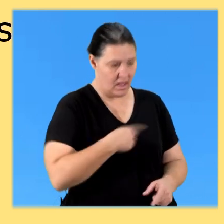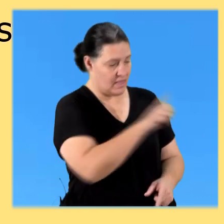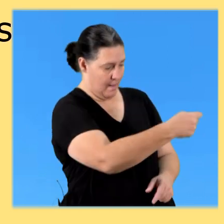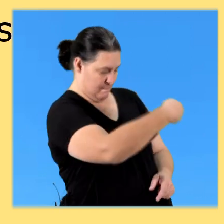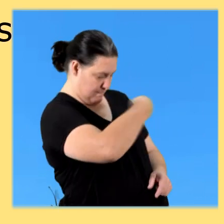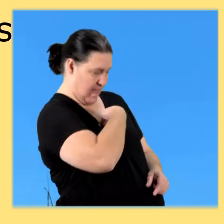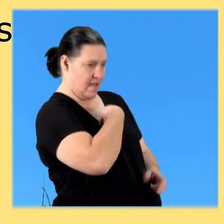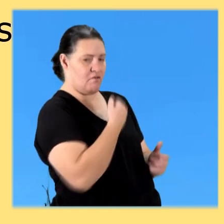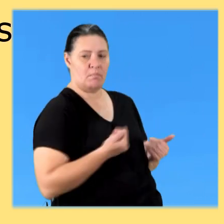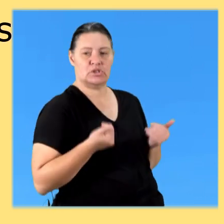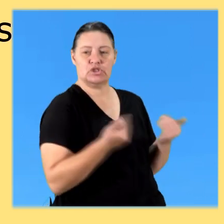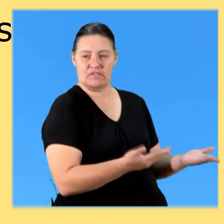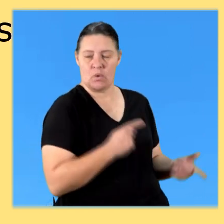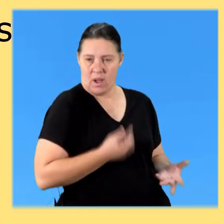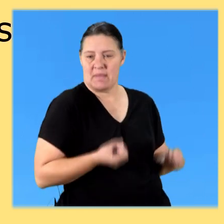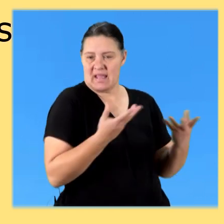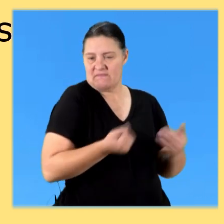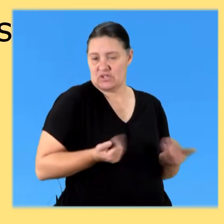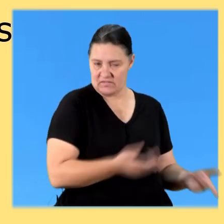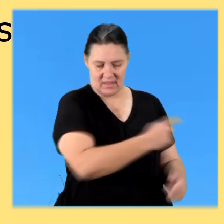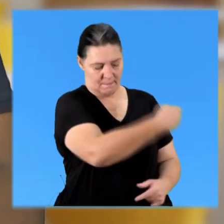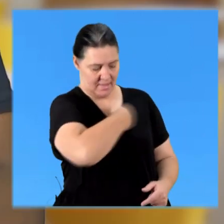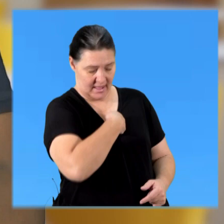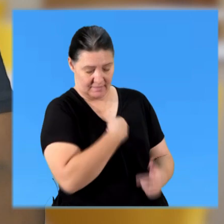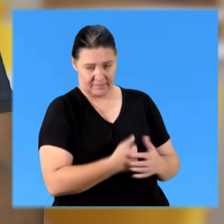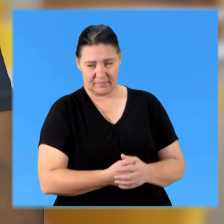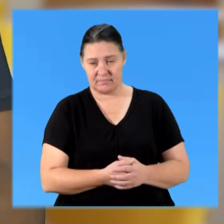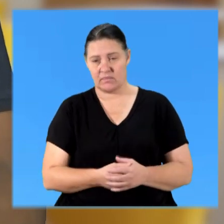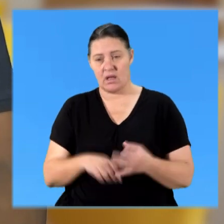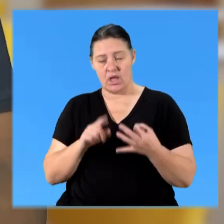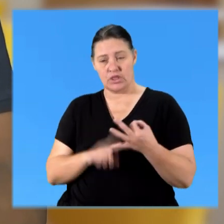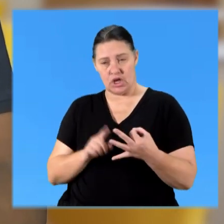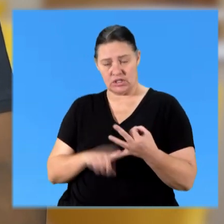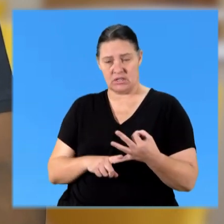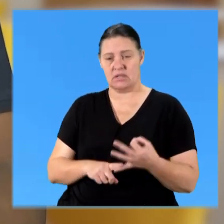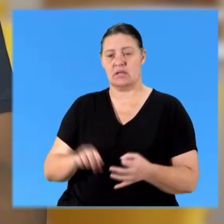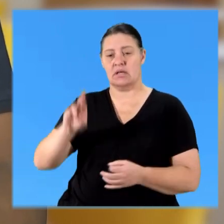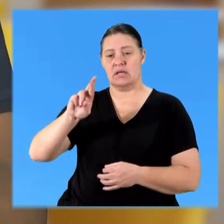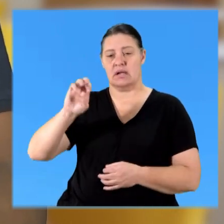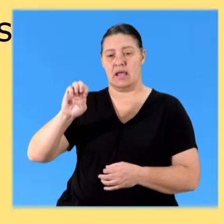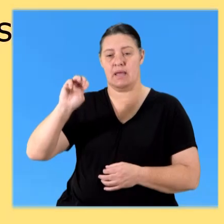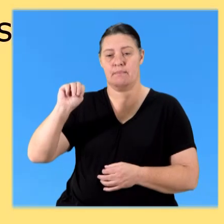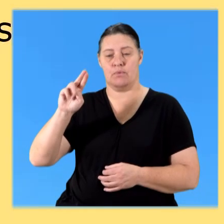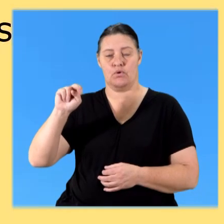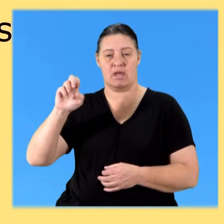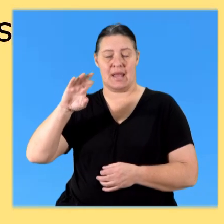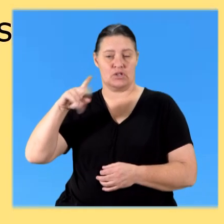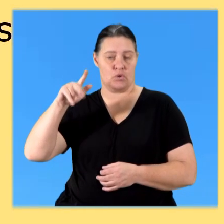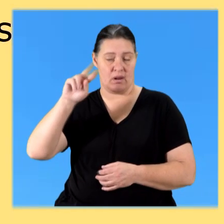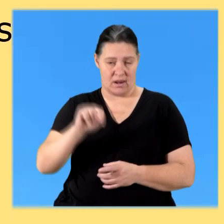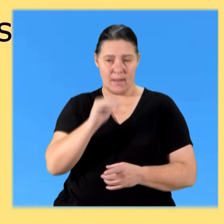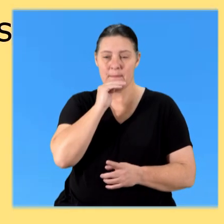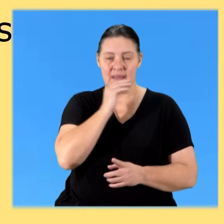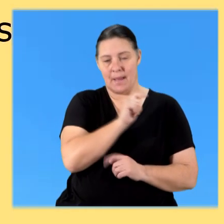and is paid for the services that they would have rendered. Thirdly, remuneration. Remuneration is payment